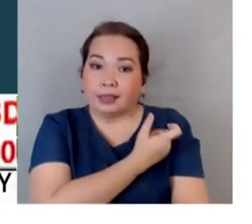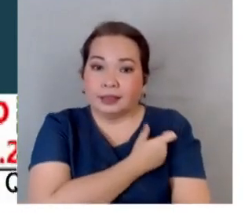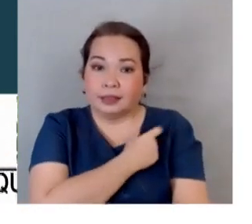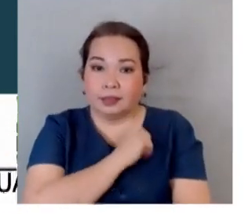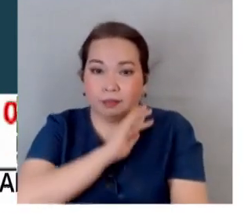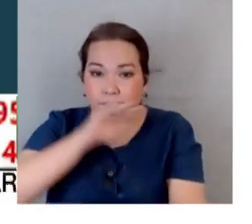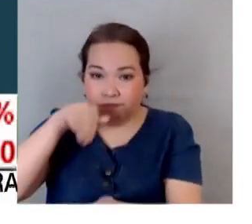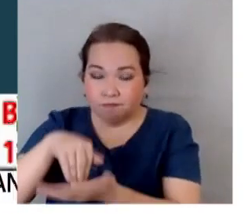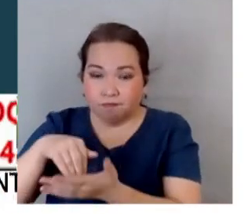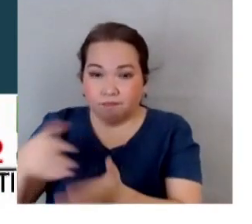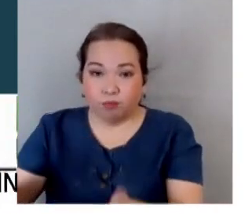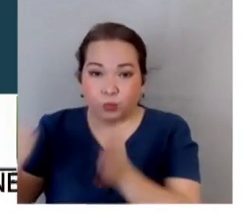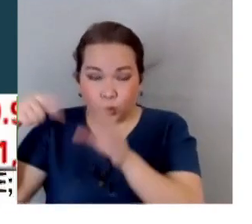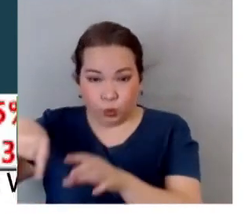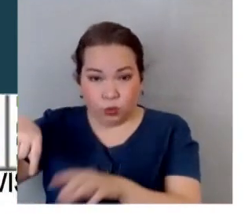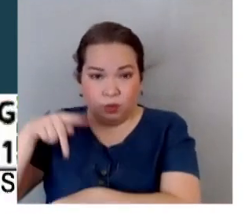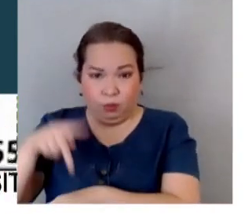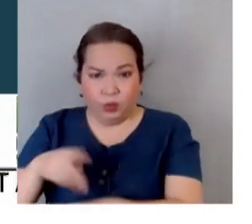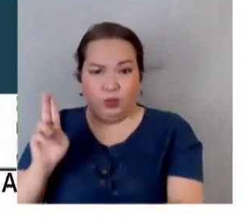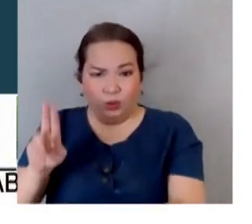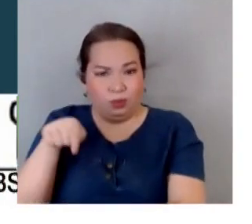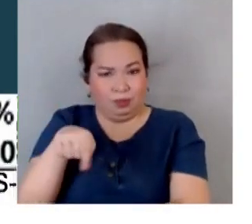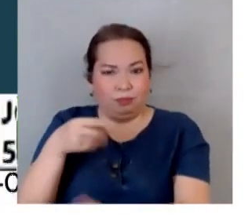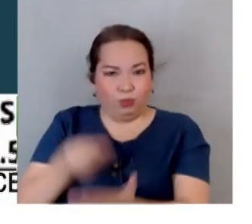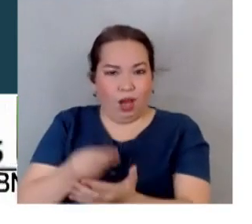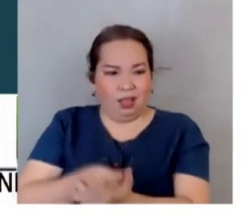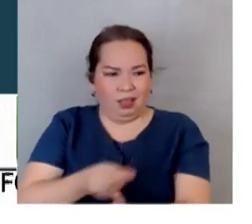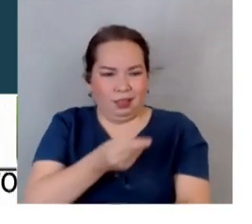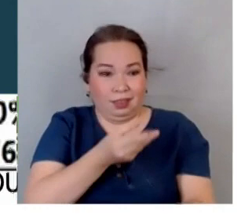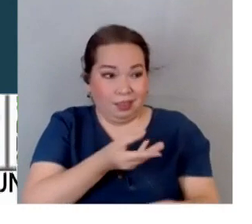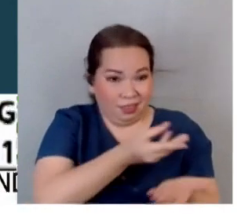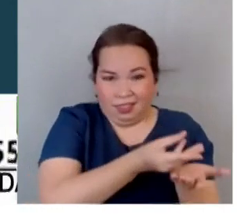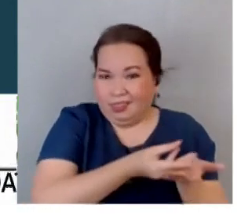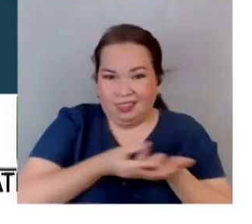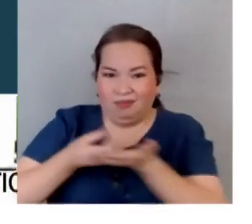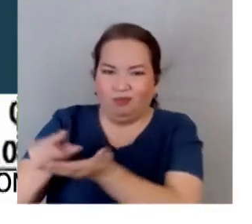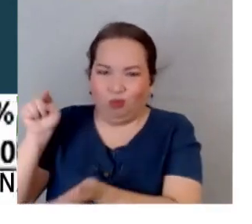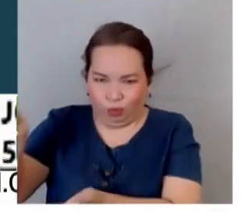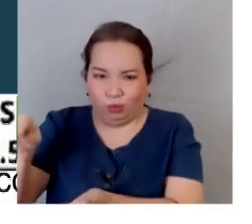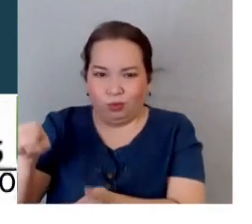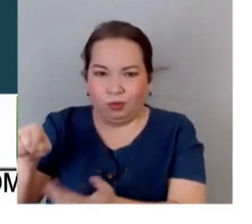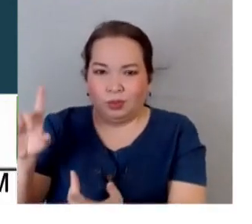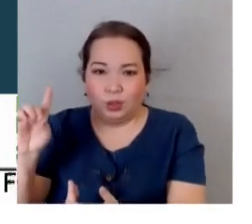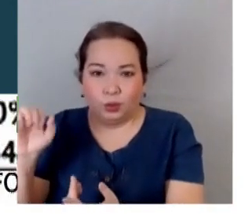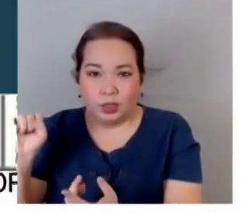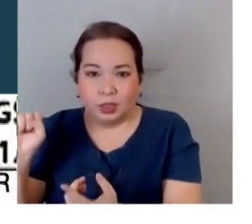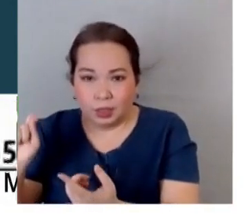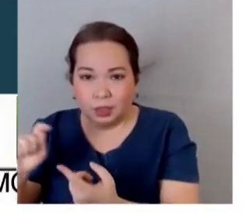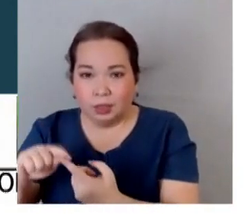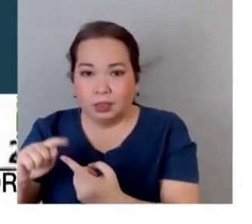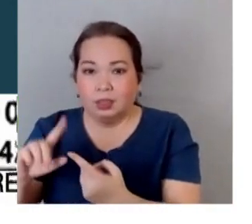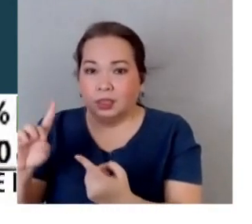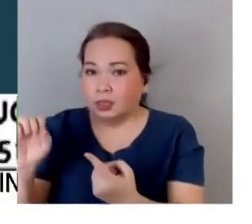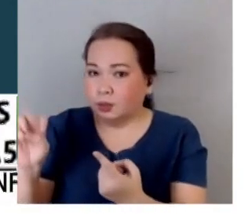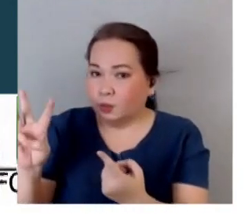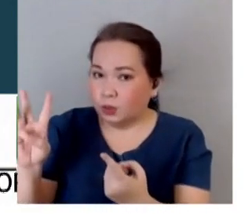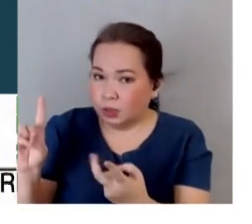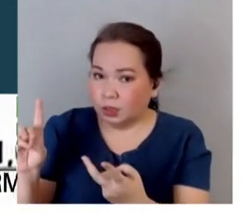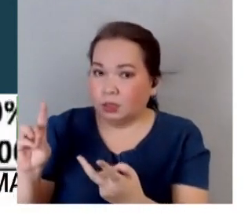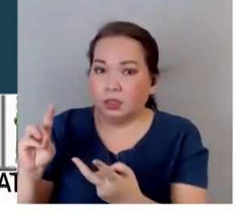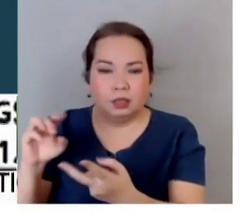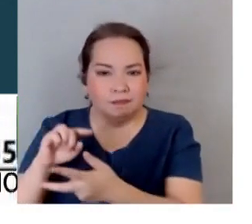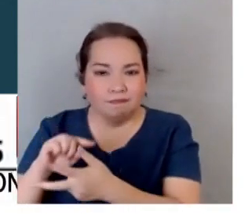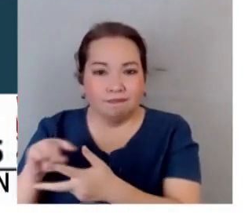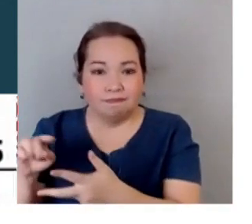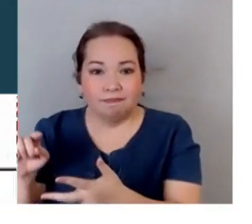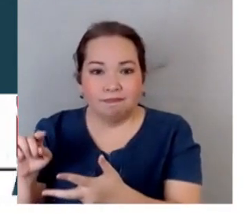So I would even say that we could reallocate this to the OST, so they could be able to continue on putting up a vaccine facility, so that we